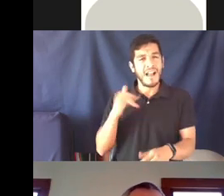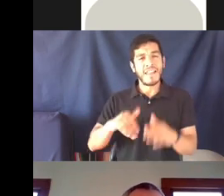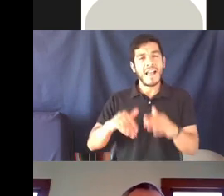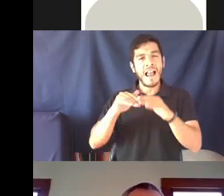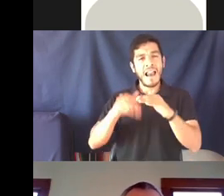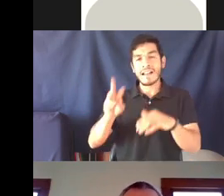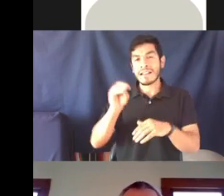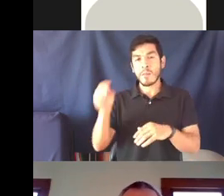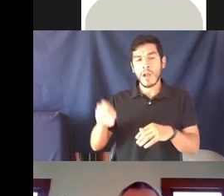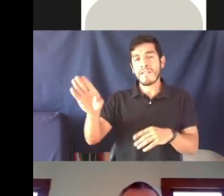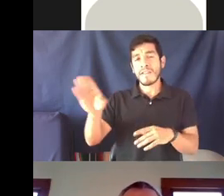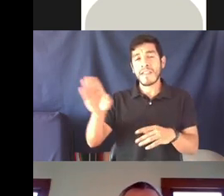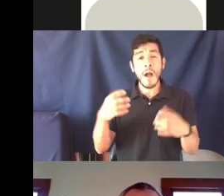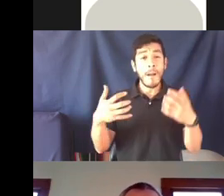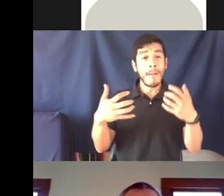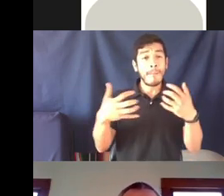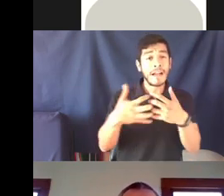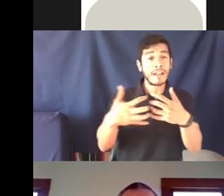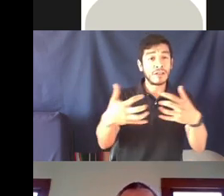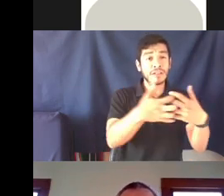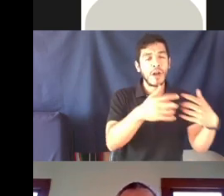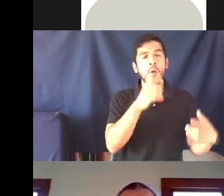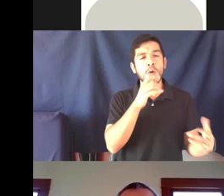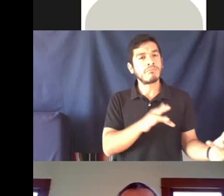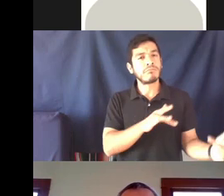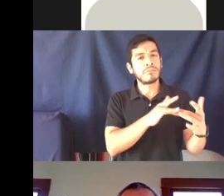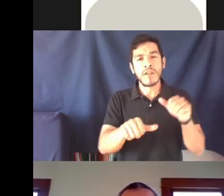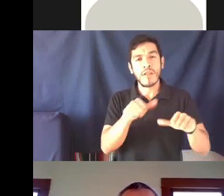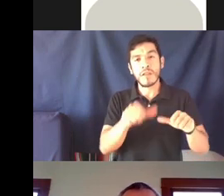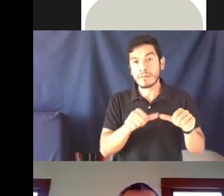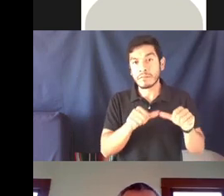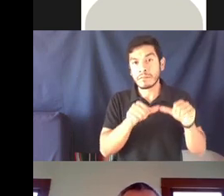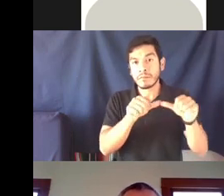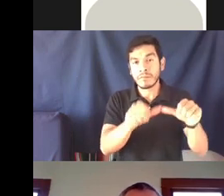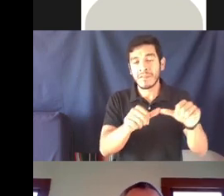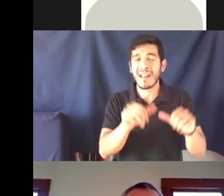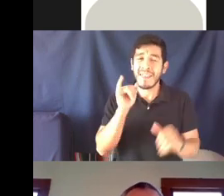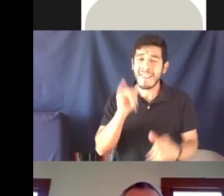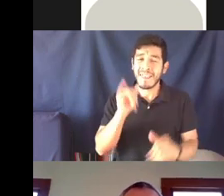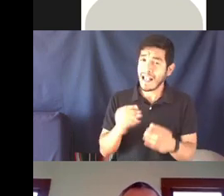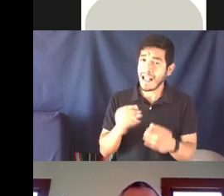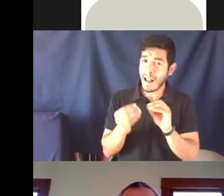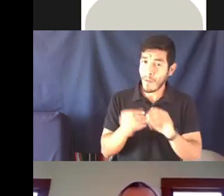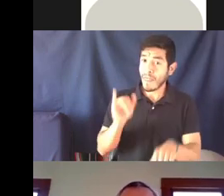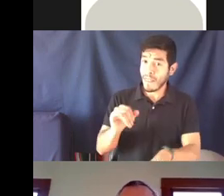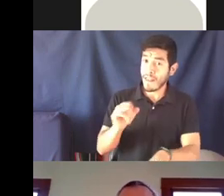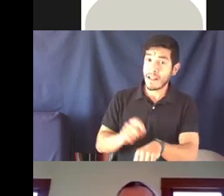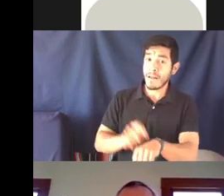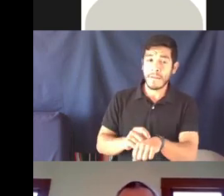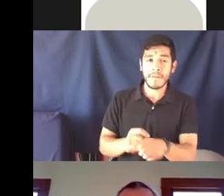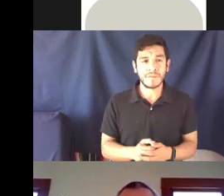kind of a grim statistic at the time. They estimated that under 70% of their families had